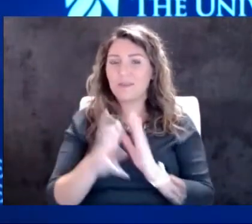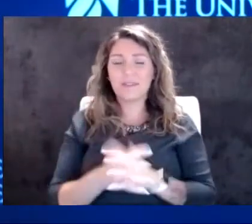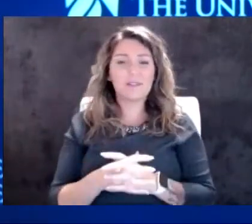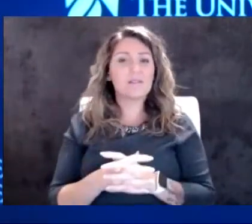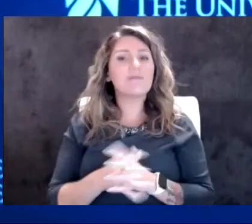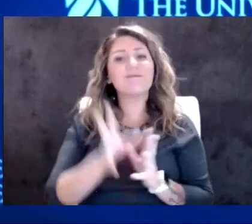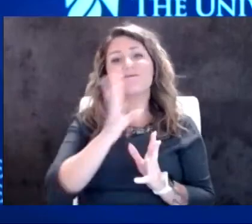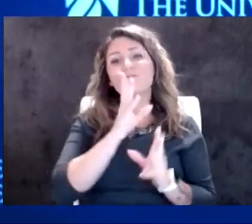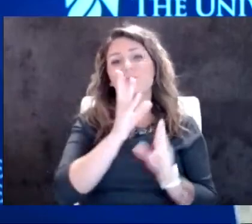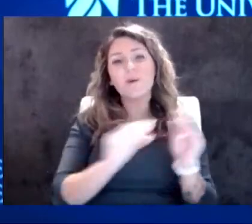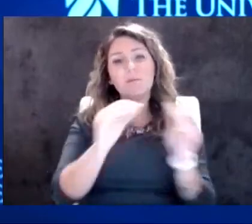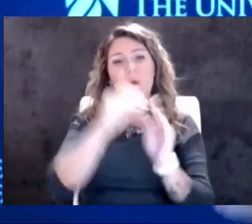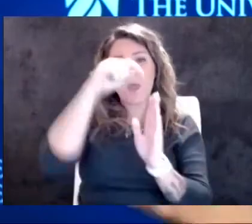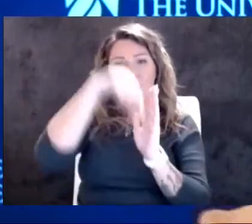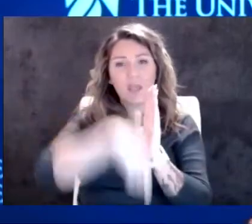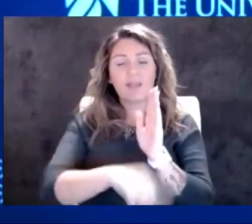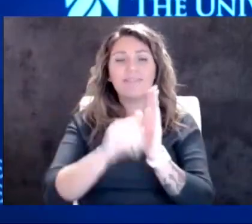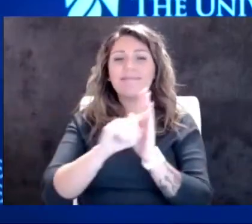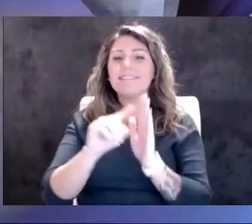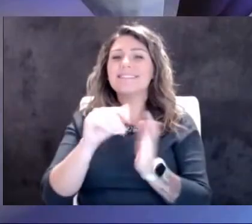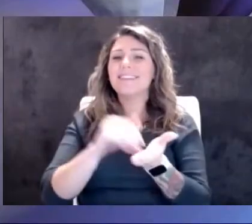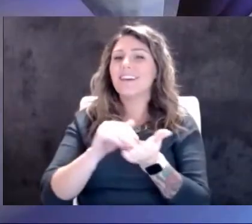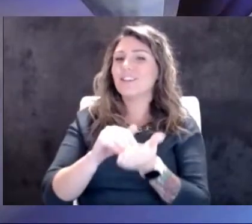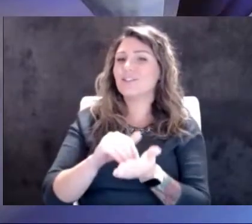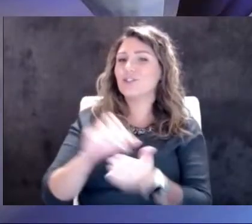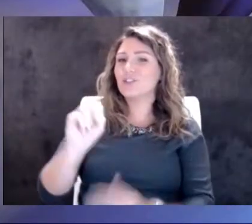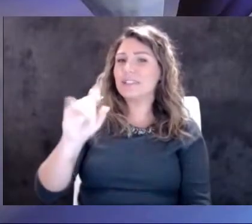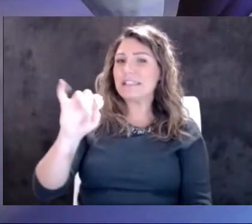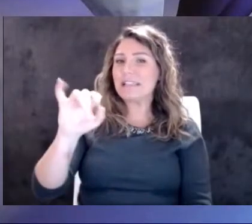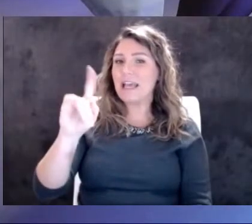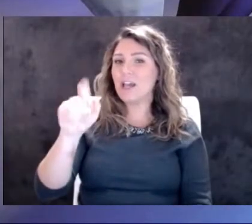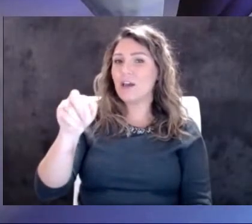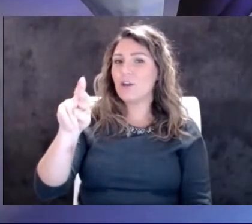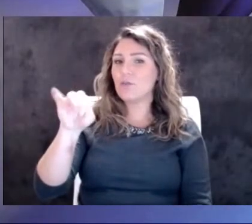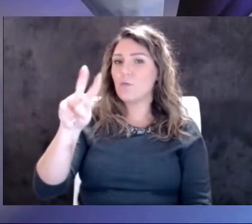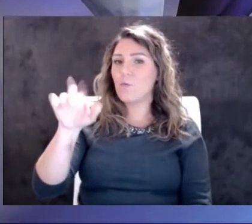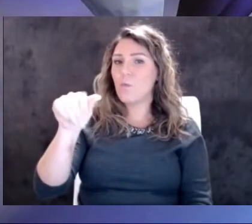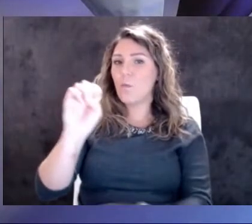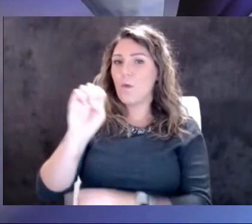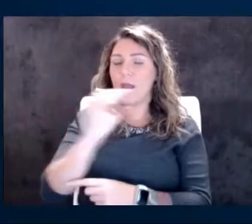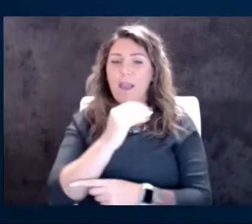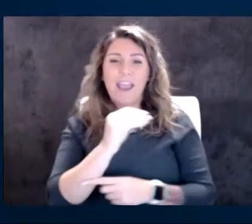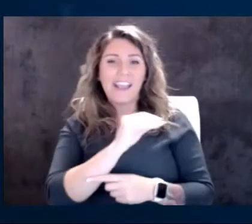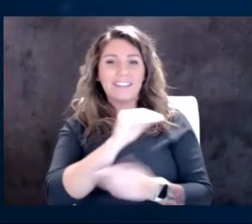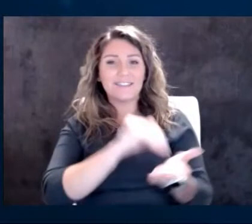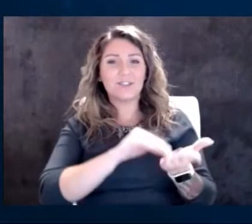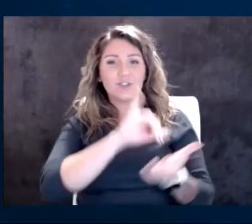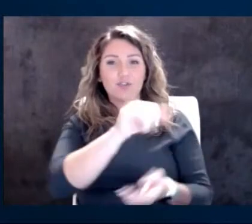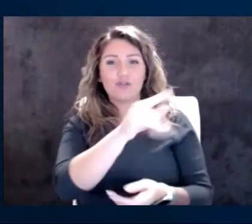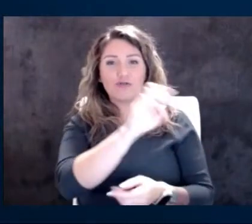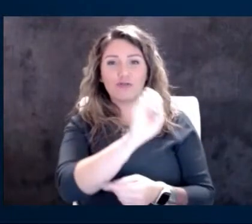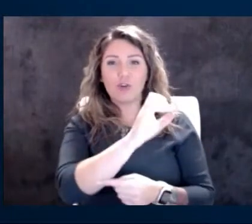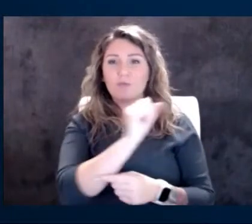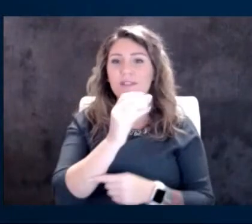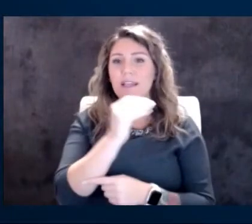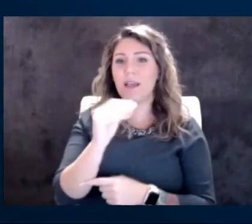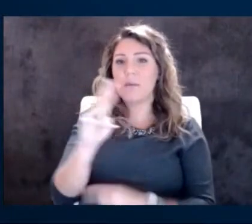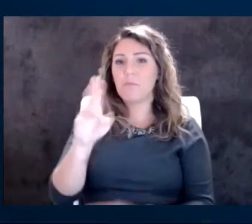now with Dr. Catherine Satterwhite and Bridgette Jones, and also we're going to talk with Mark Logan, the founder and